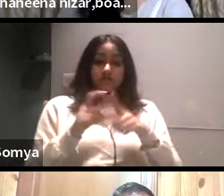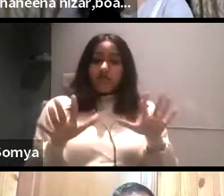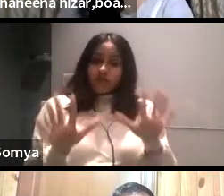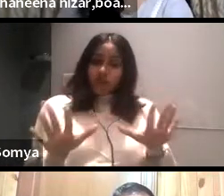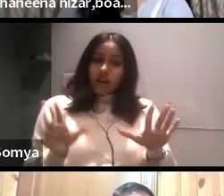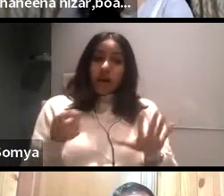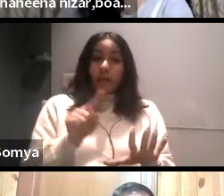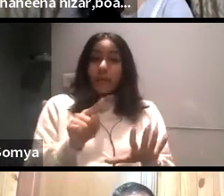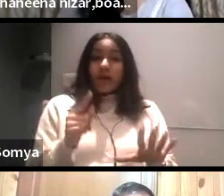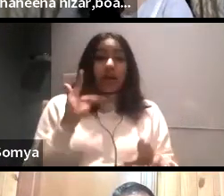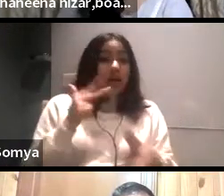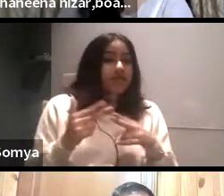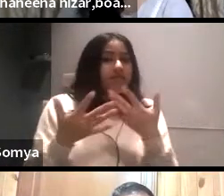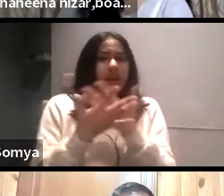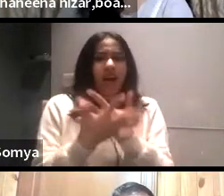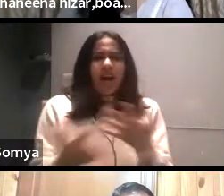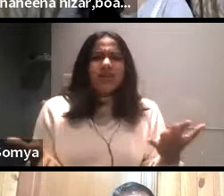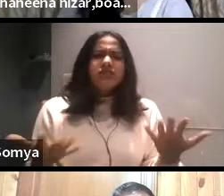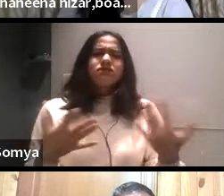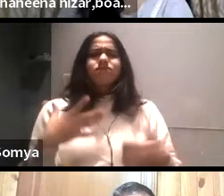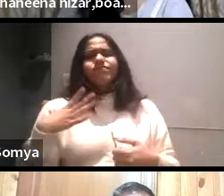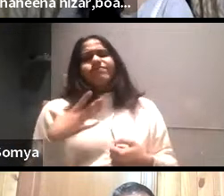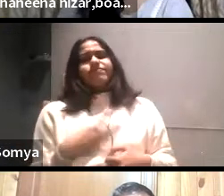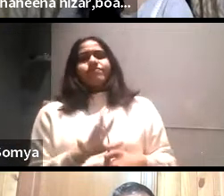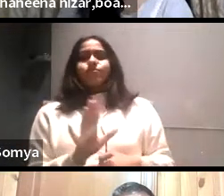So we should never take anything for granted.